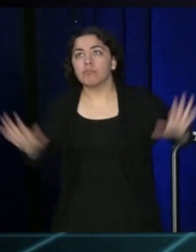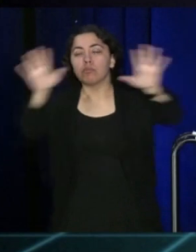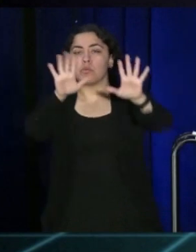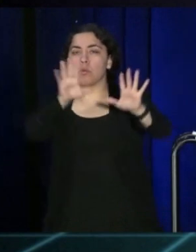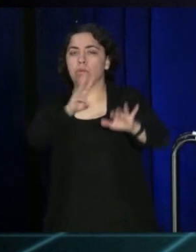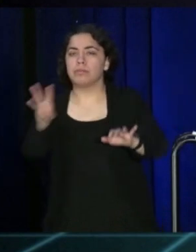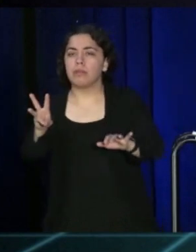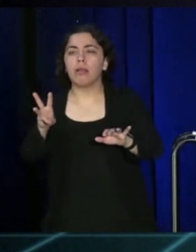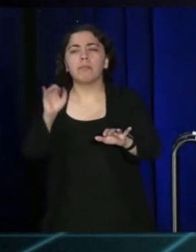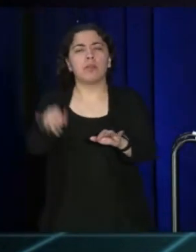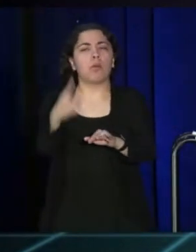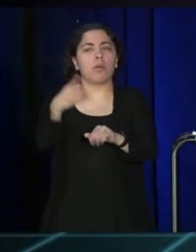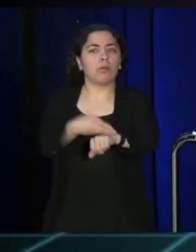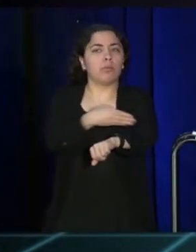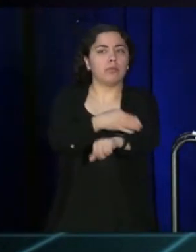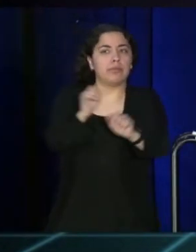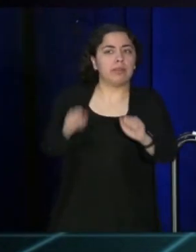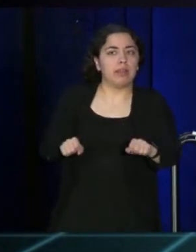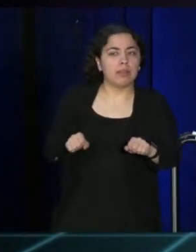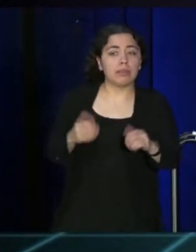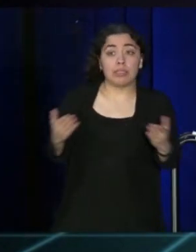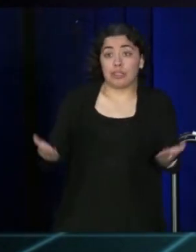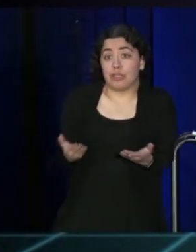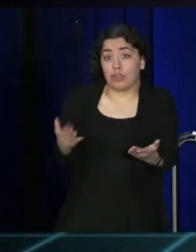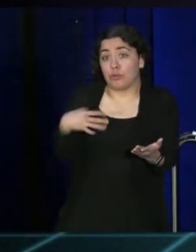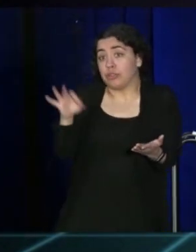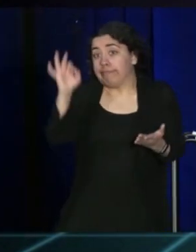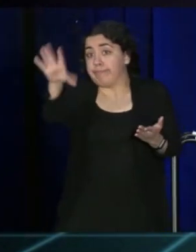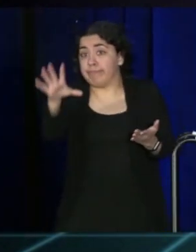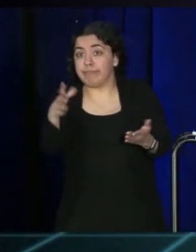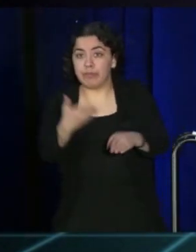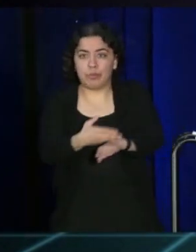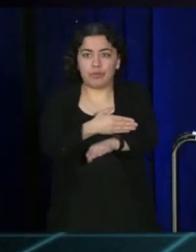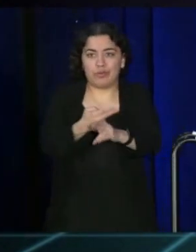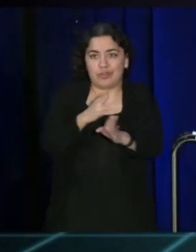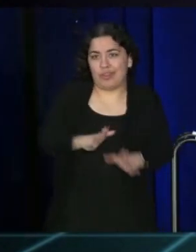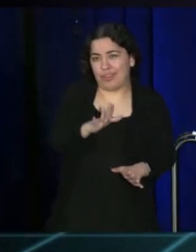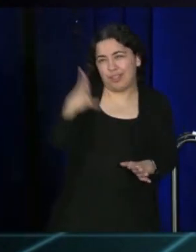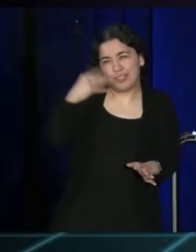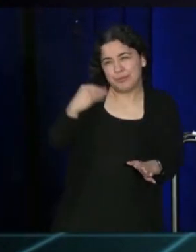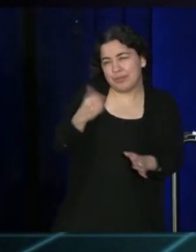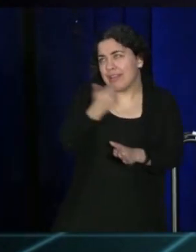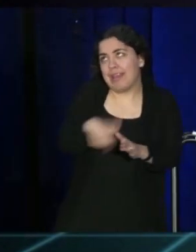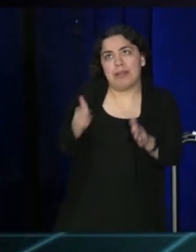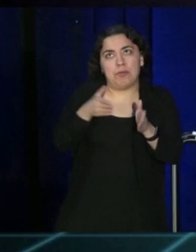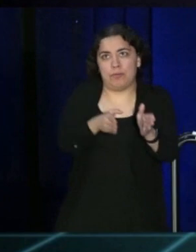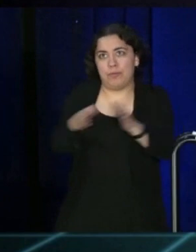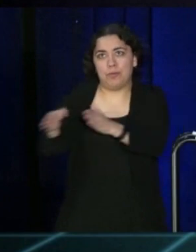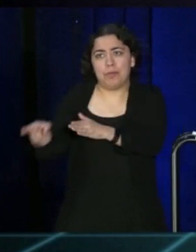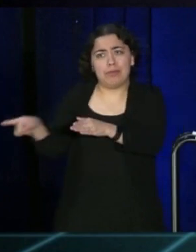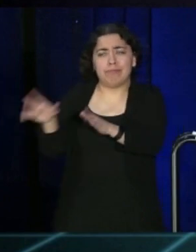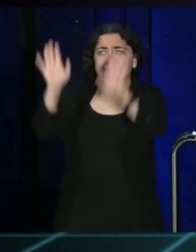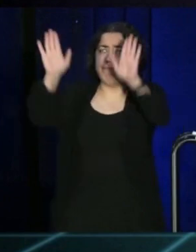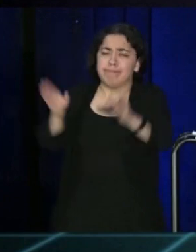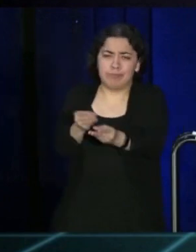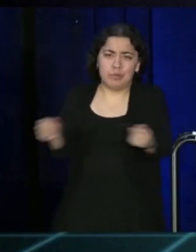one way that we could do better. We're here to just improve user experience in any way that we can, and this is a great solution to that.